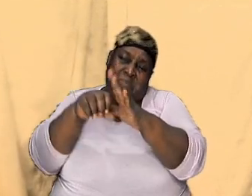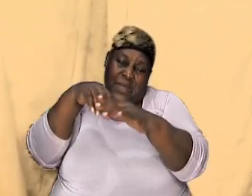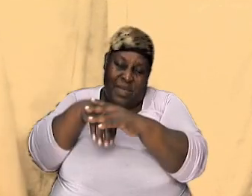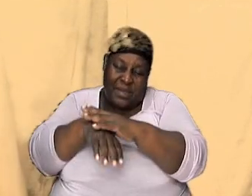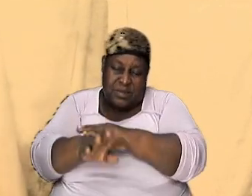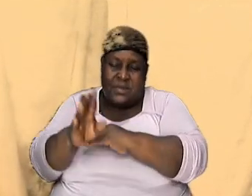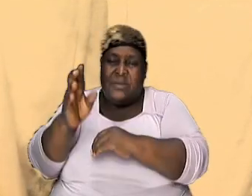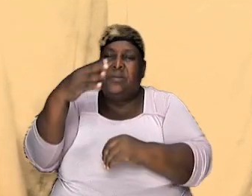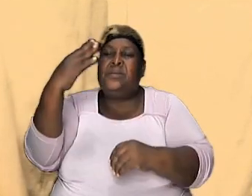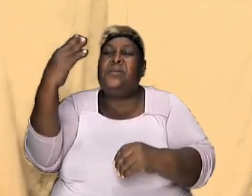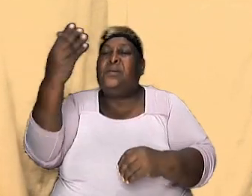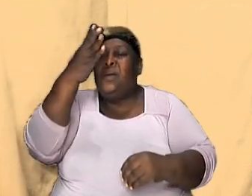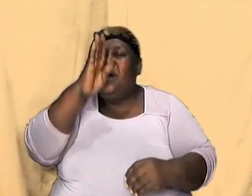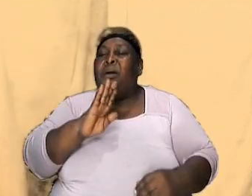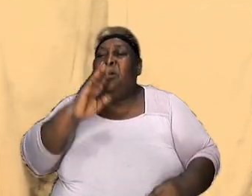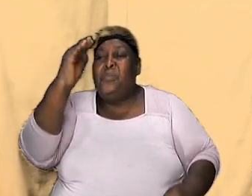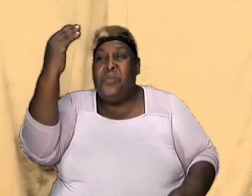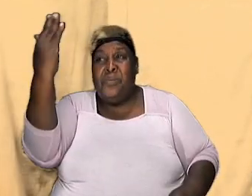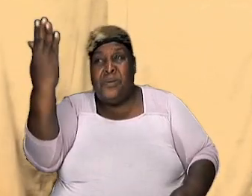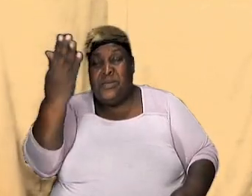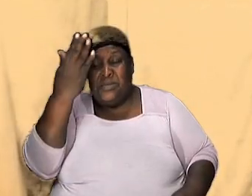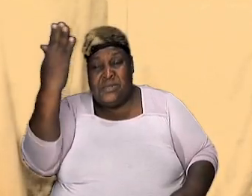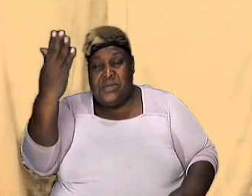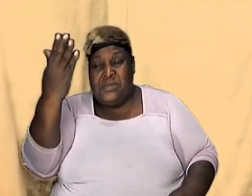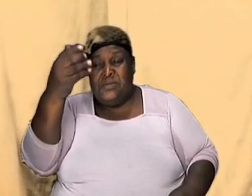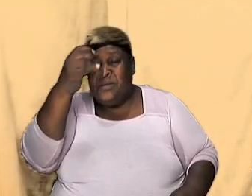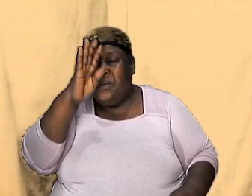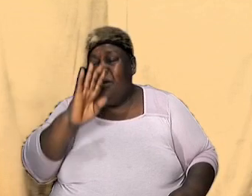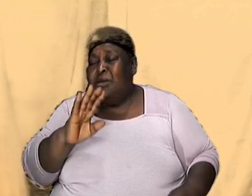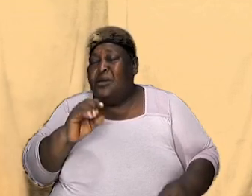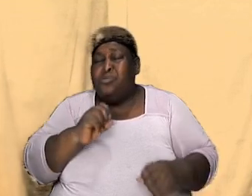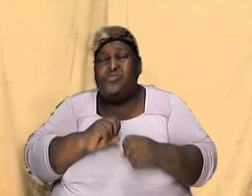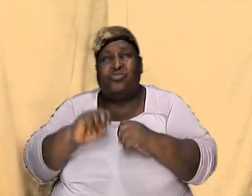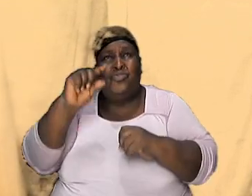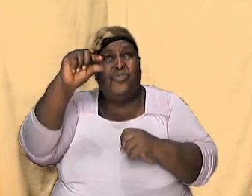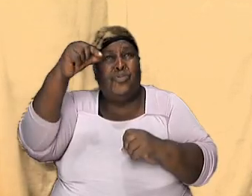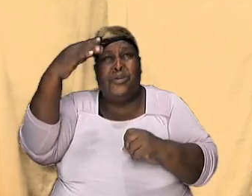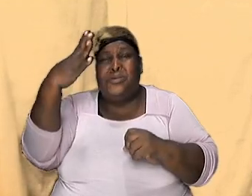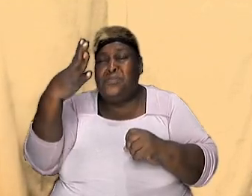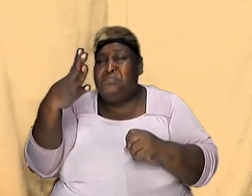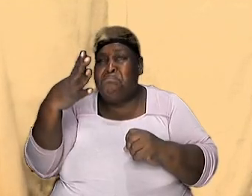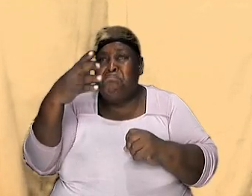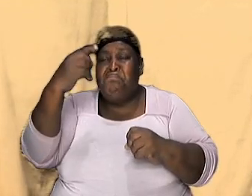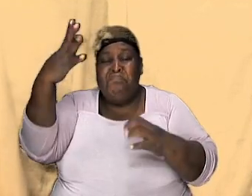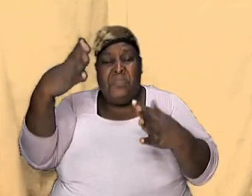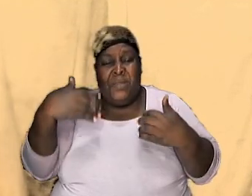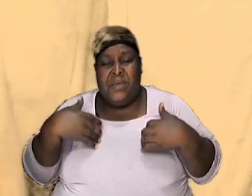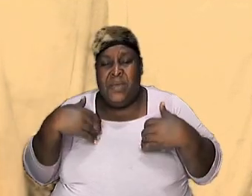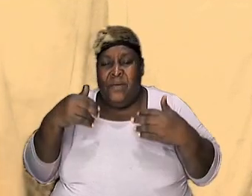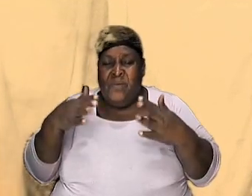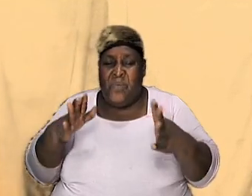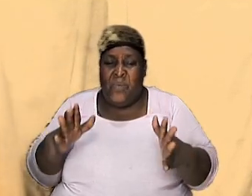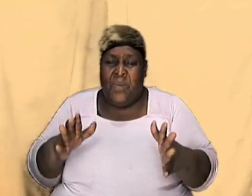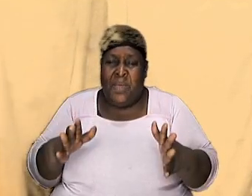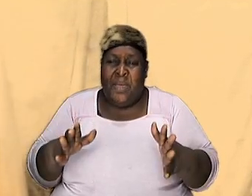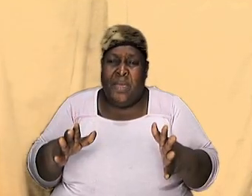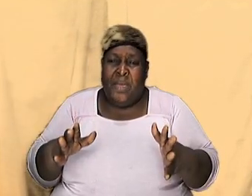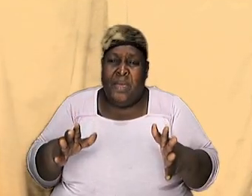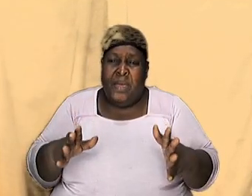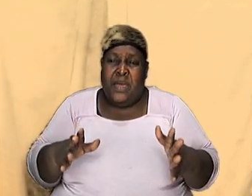the presence of Almighty God. And you know, God is such a gracious God. He has a way of putting down the